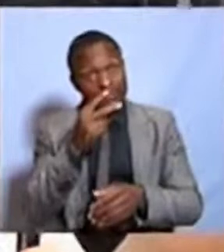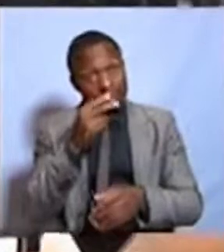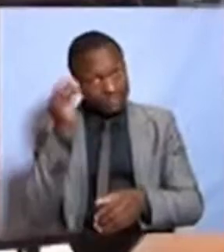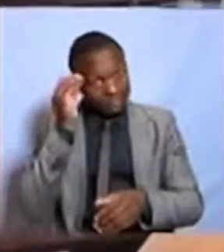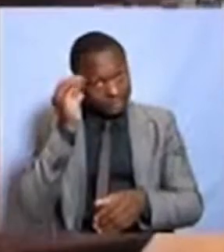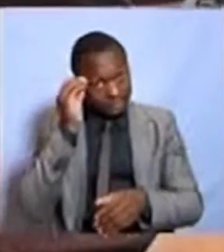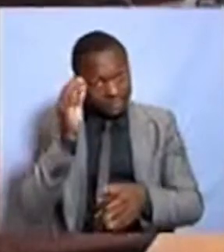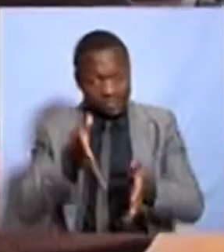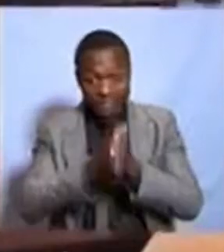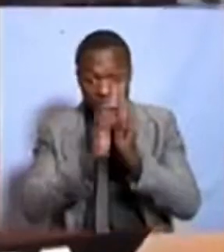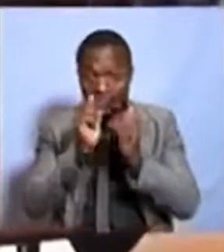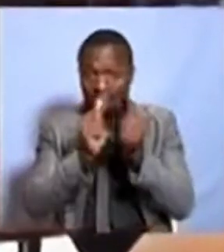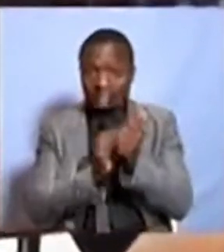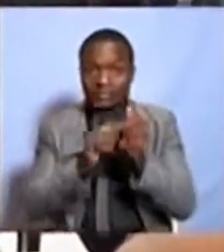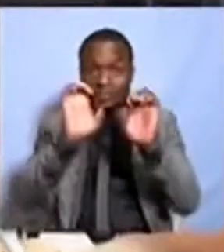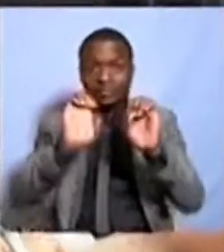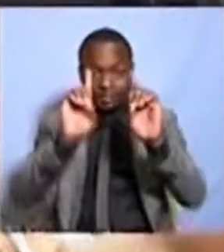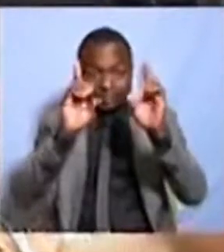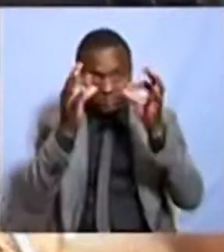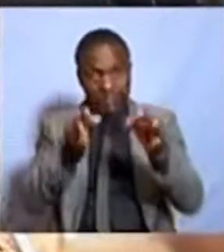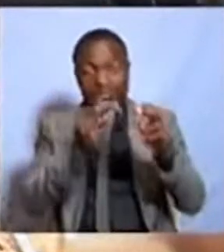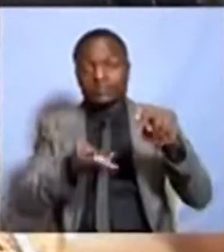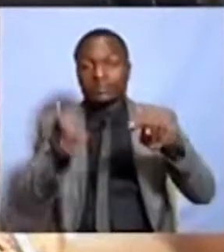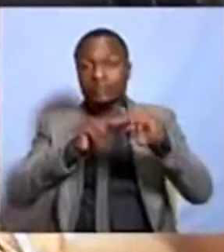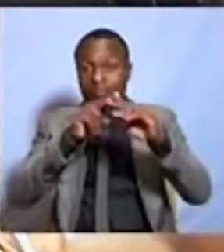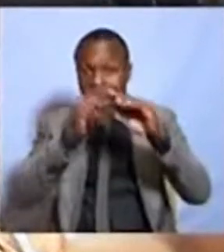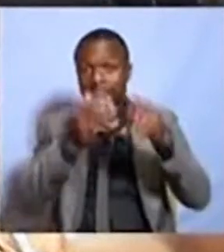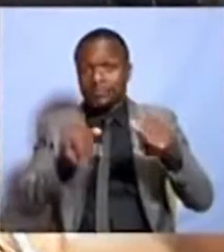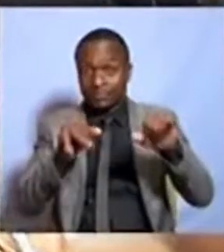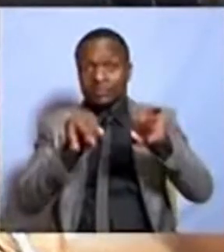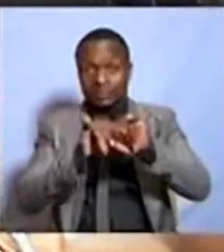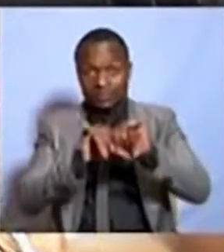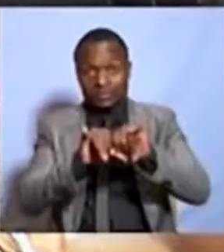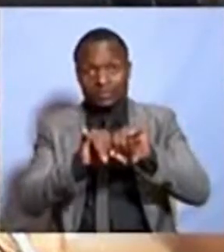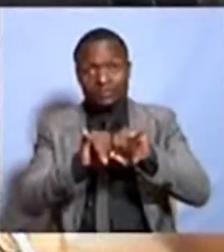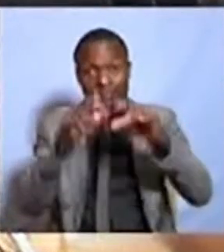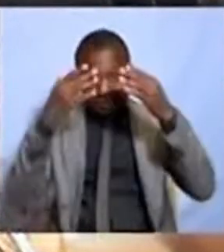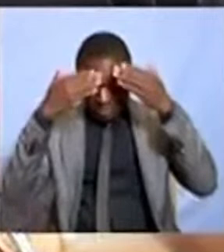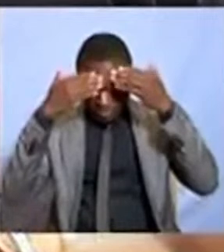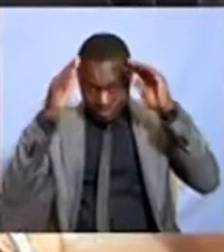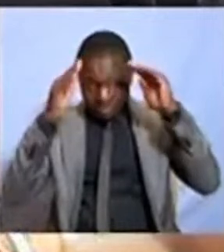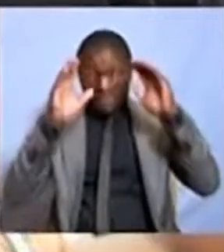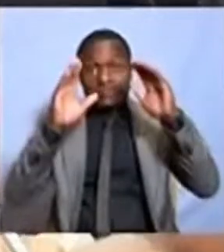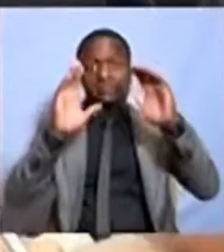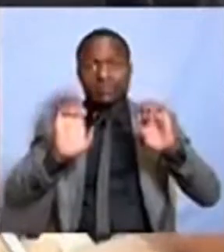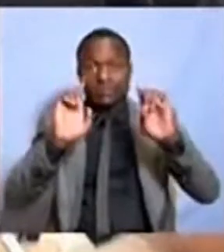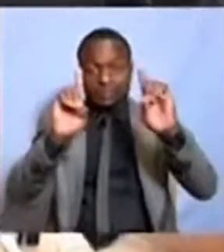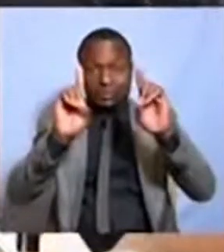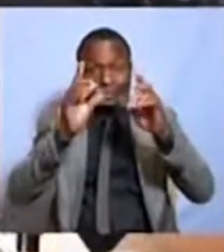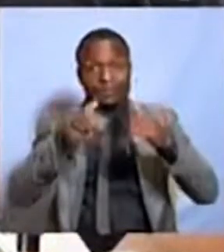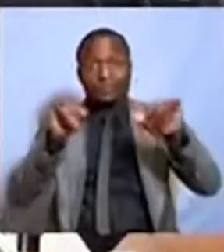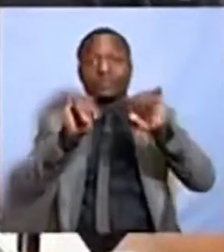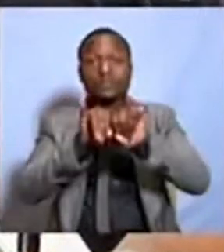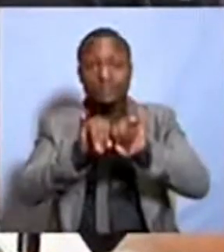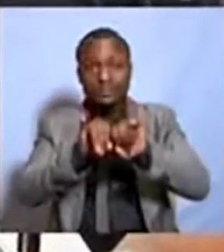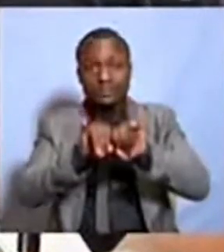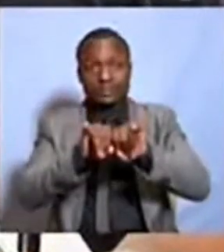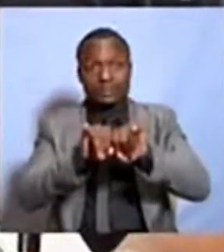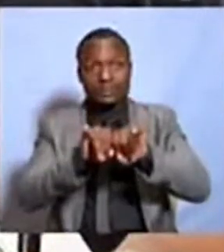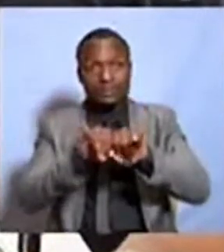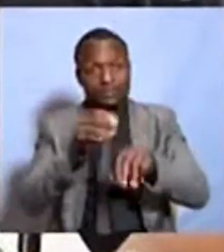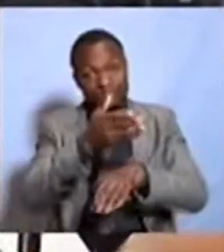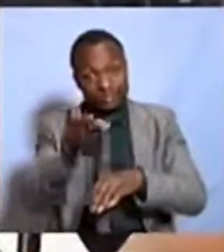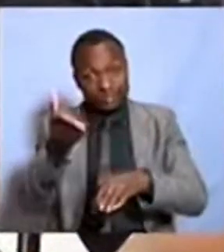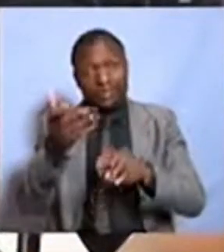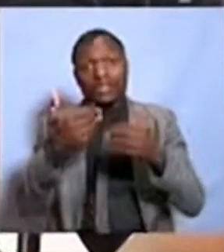about education and whether the increases are necessary. Of course, I think awareness and education is very necessary. Especially, I think you also